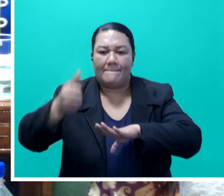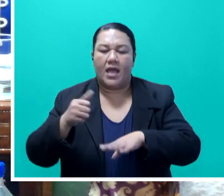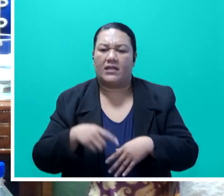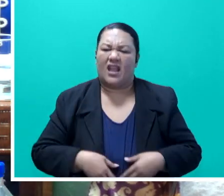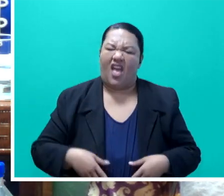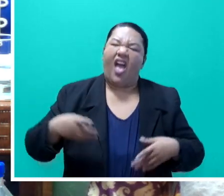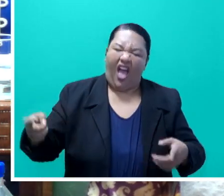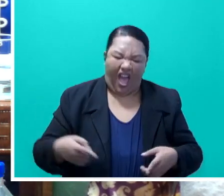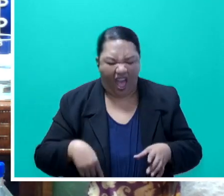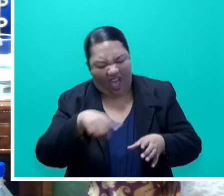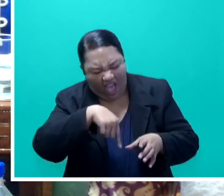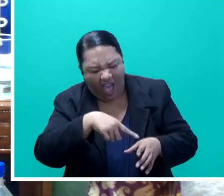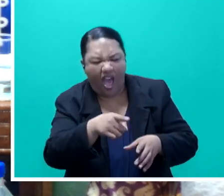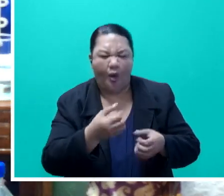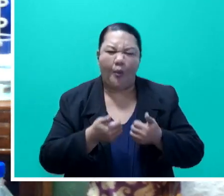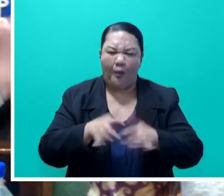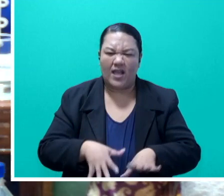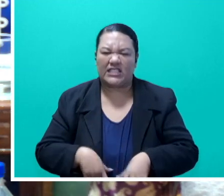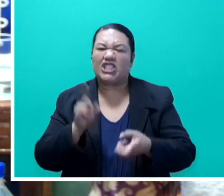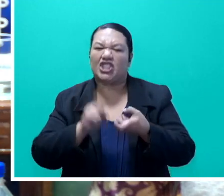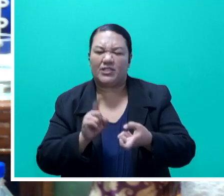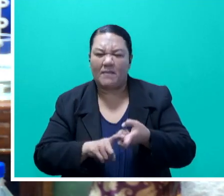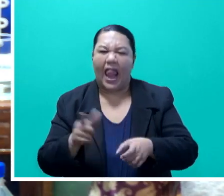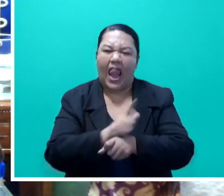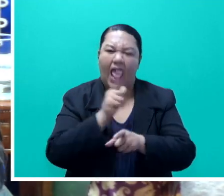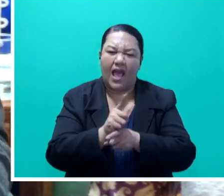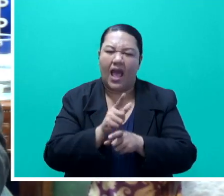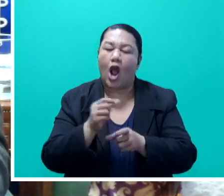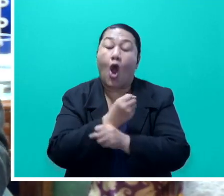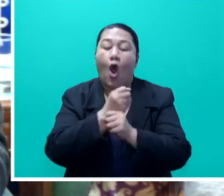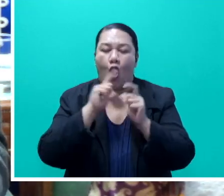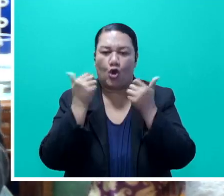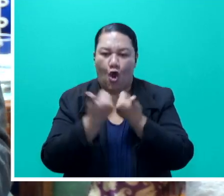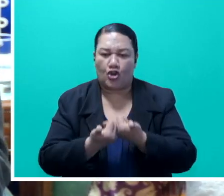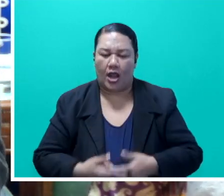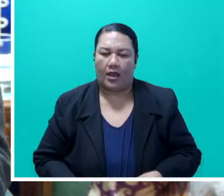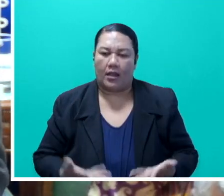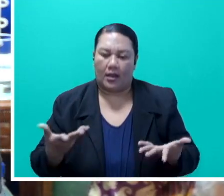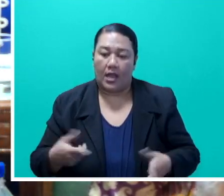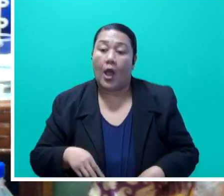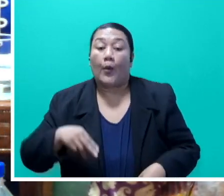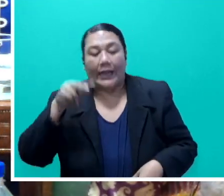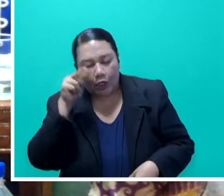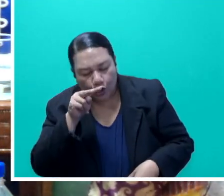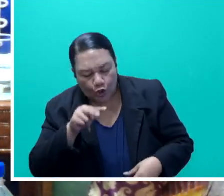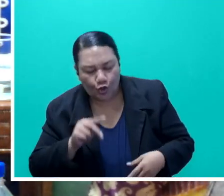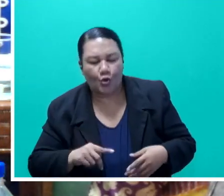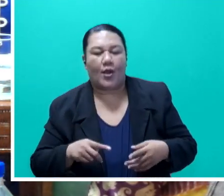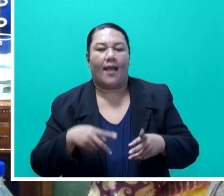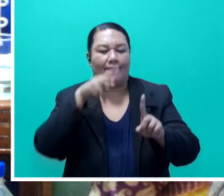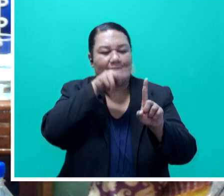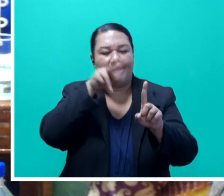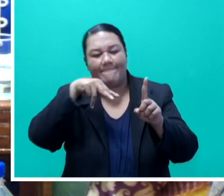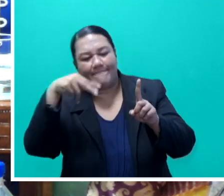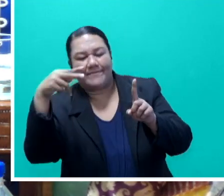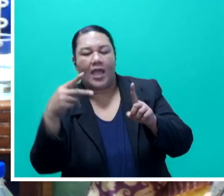particular tender process through the ADB, and we've said to them we no longer want to do this. We also need to look at quality. In the same way, for